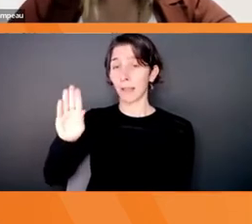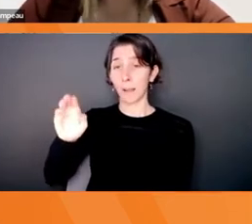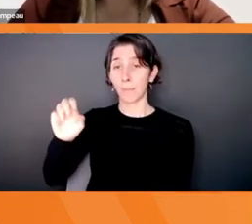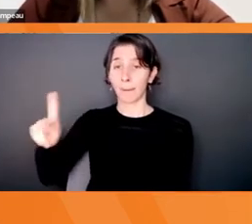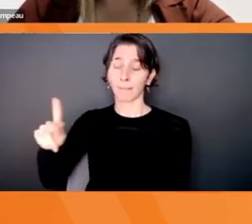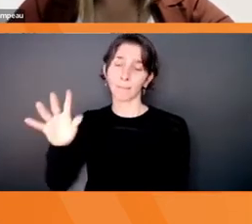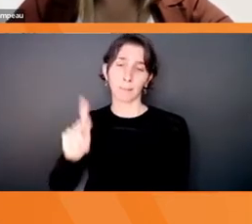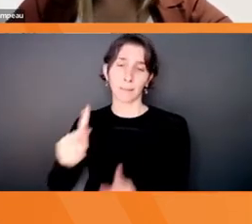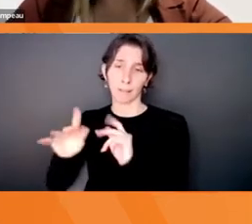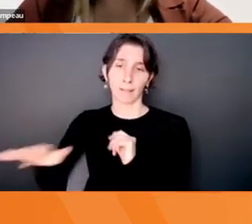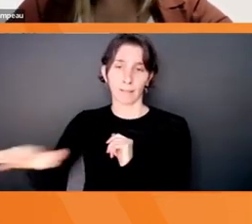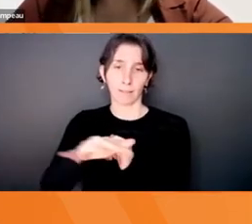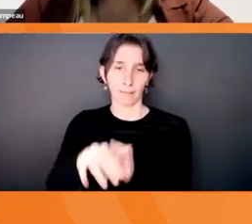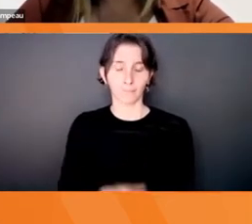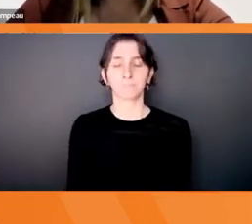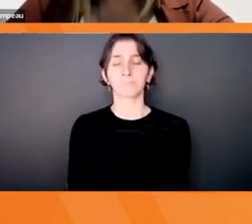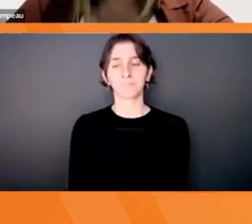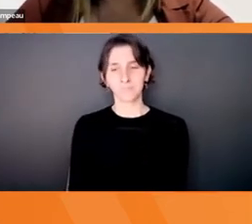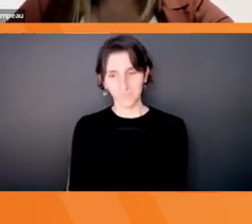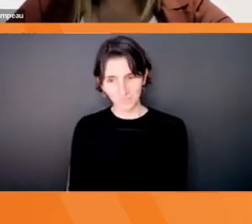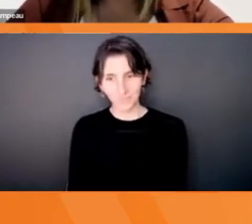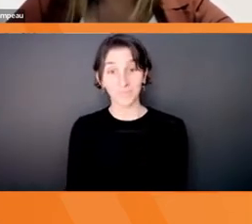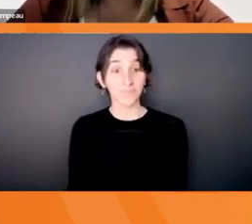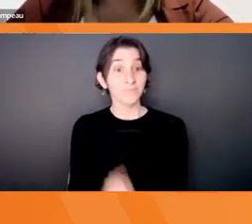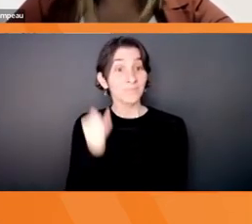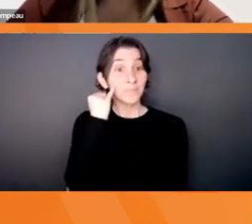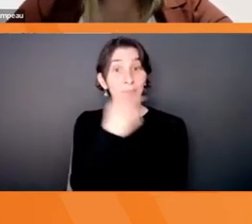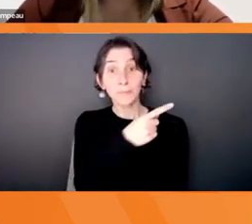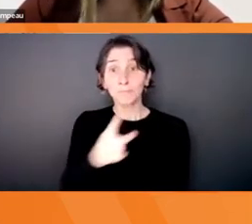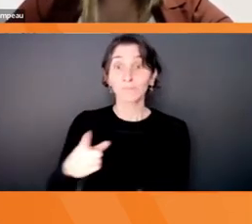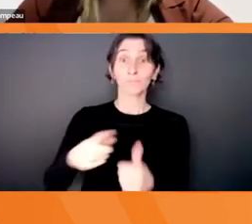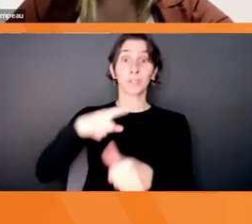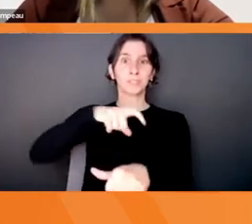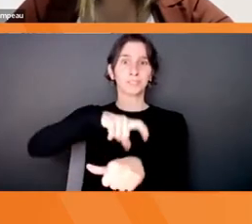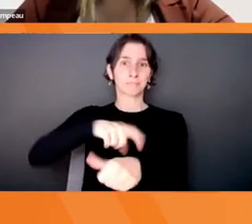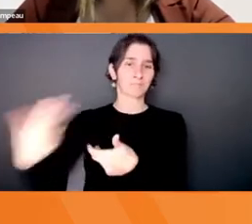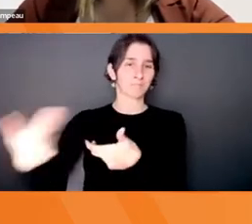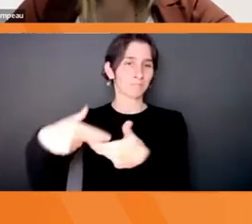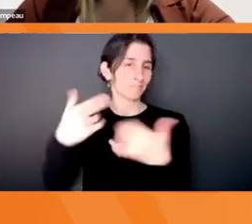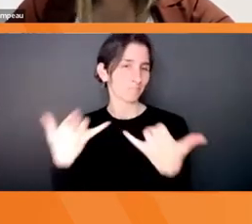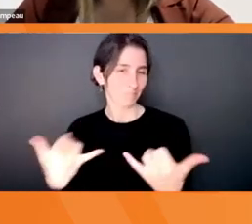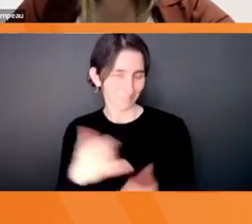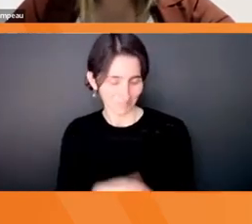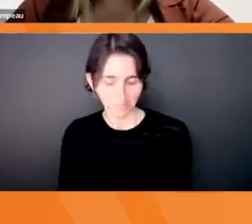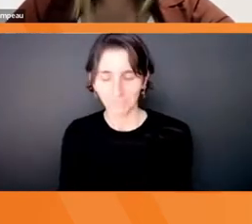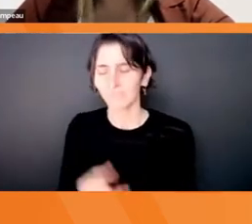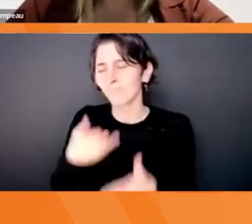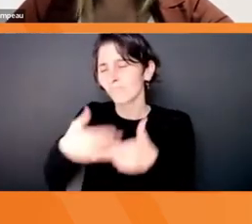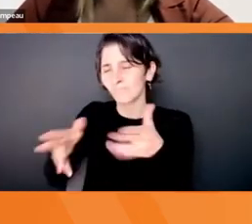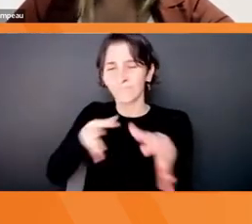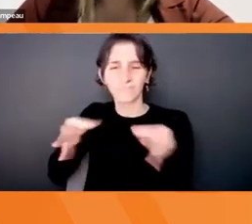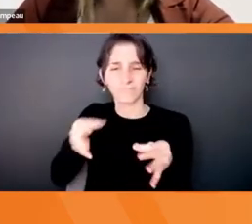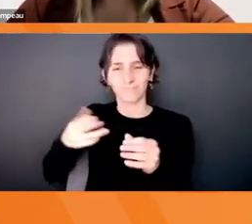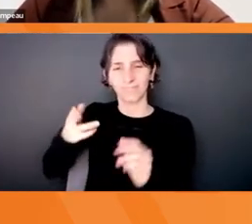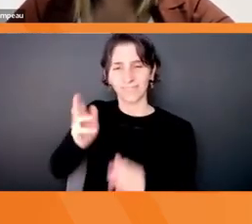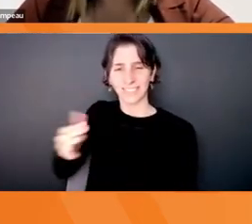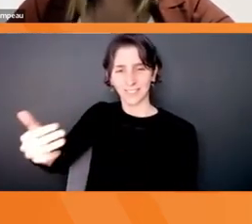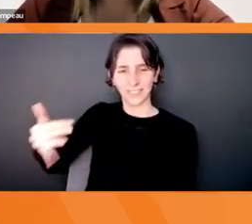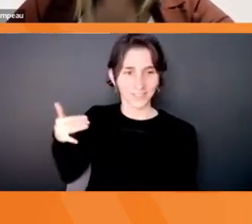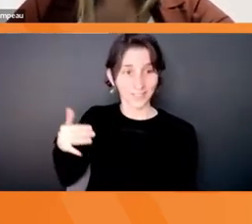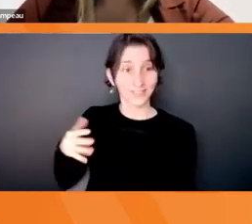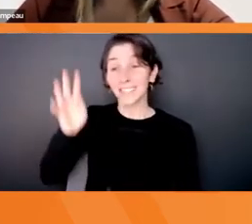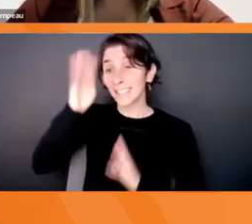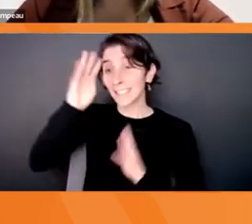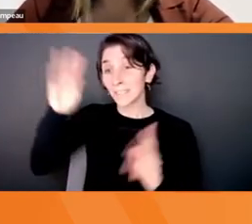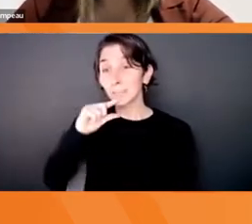So in case some of you are new to Innovation Guelph, I'll give you a quick background. Innovation Guelph is one